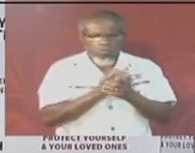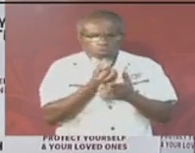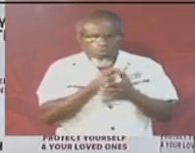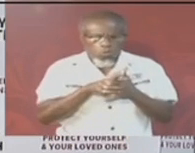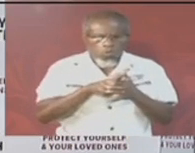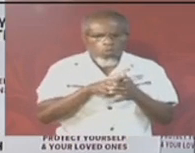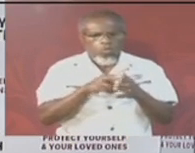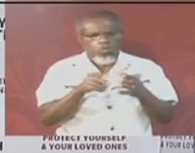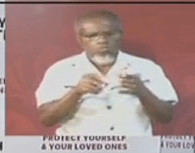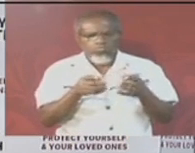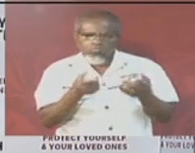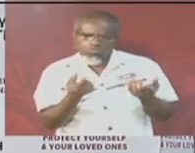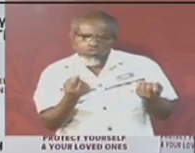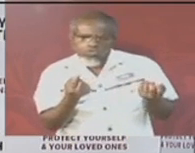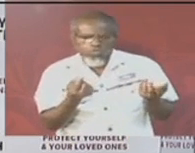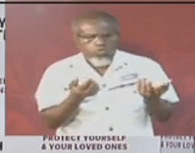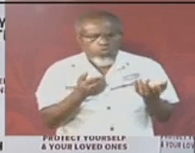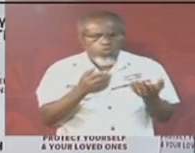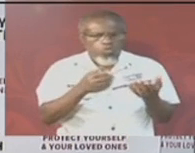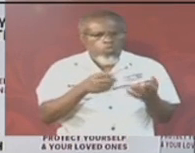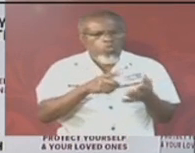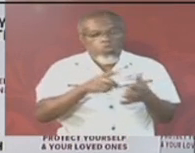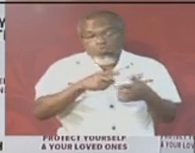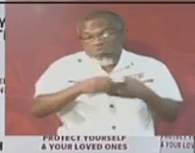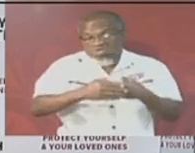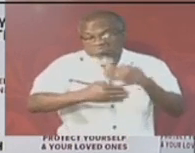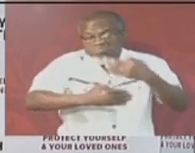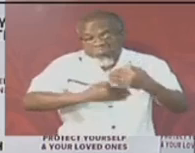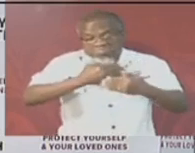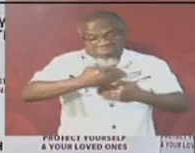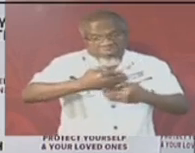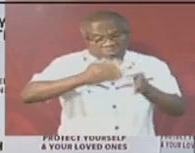clarification. We now go to CL Communications.